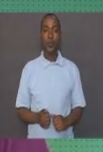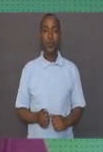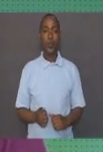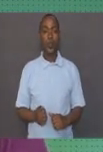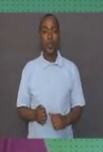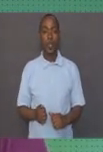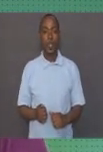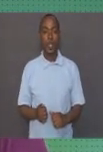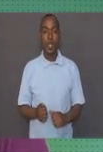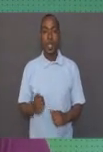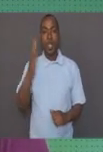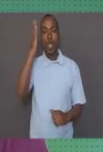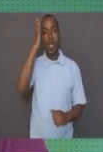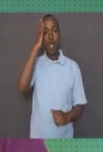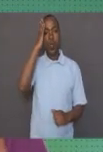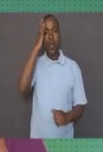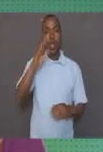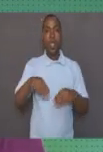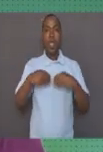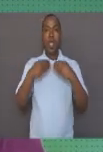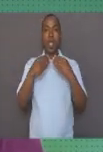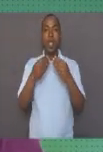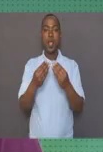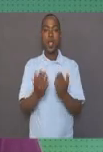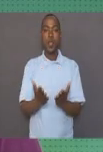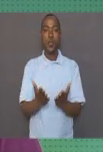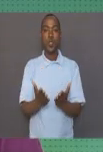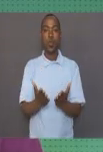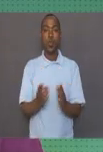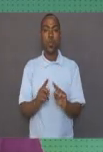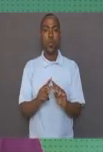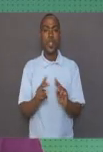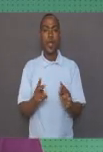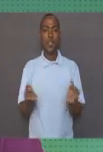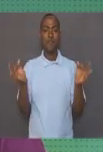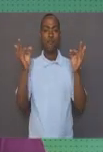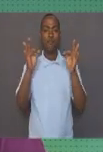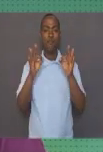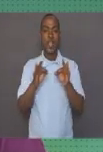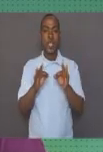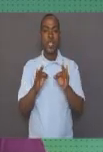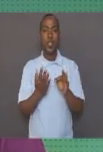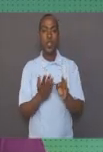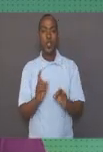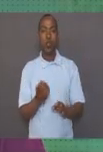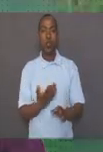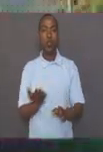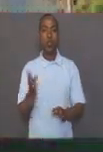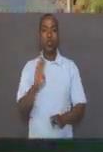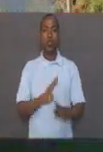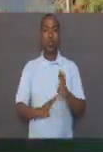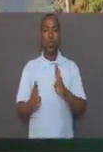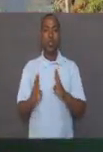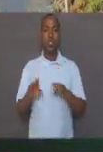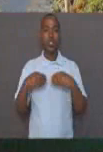is recognized as one of the most important issues in biology today.